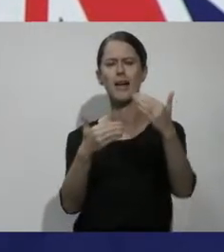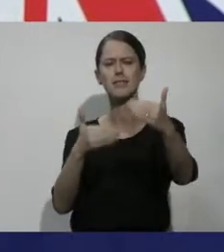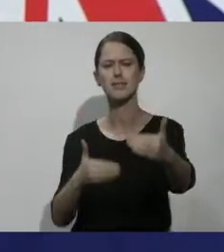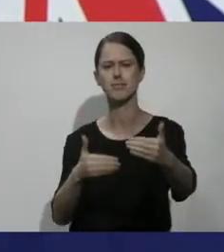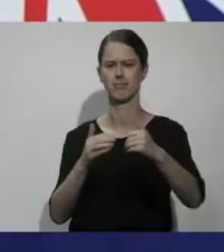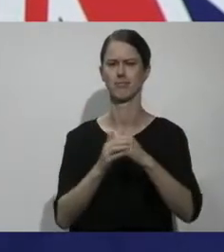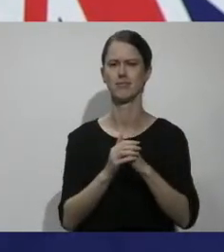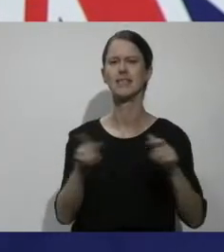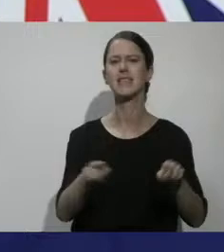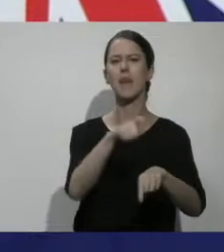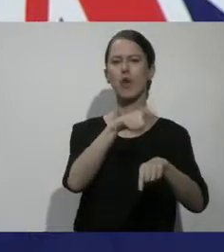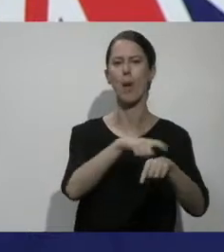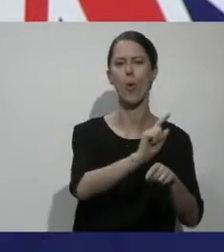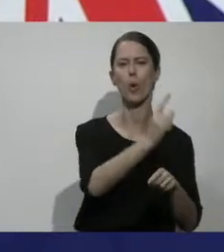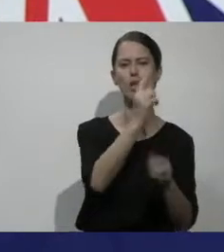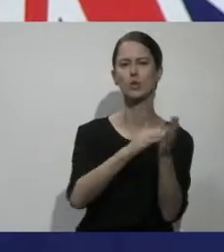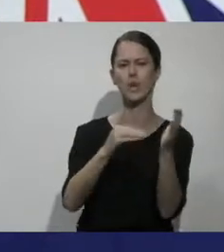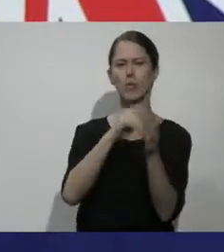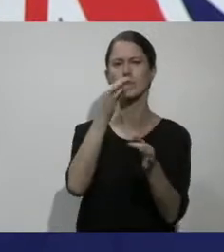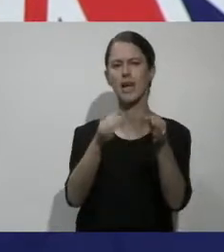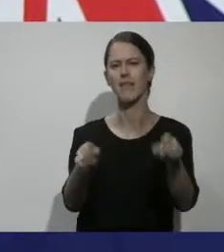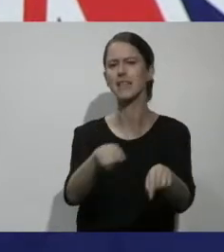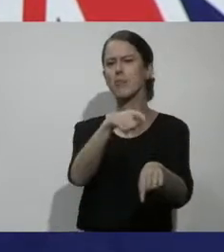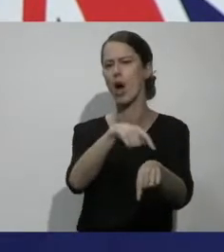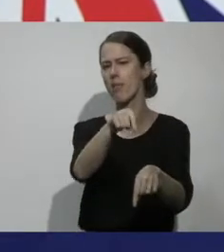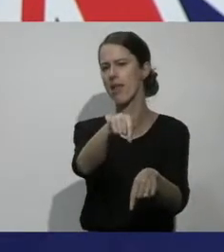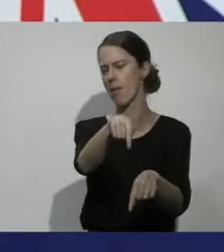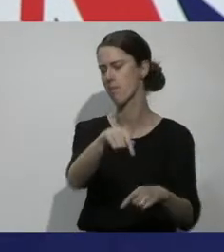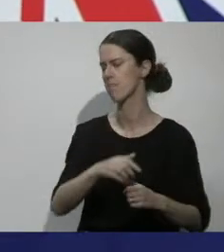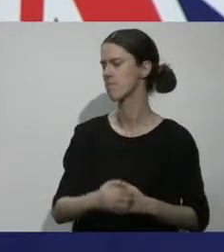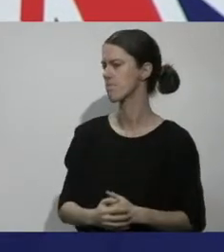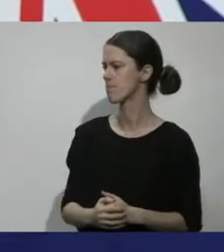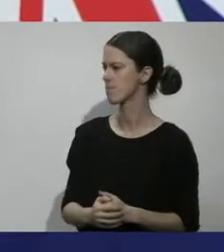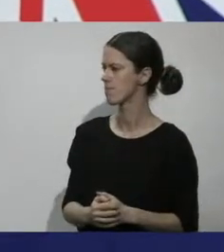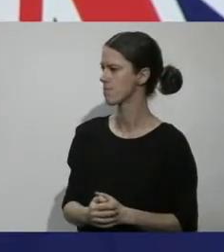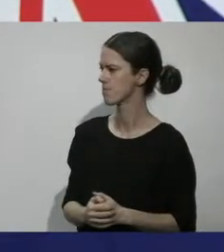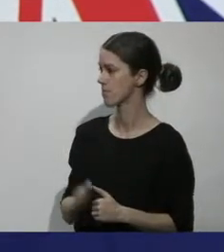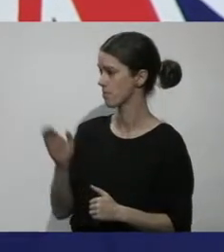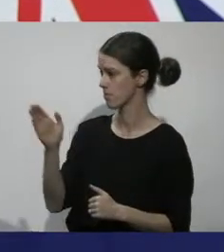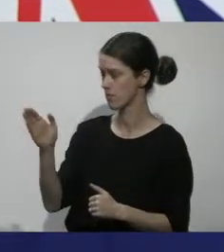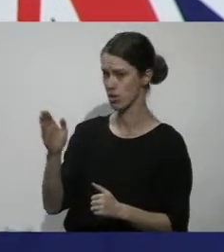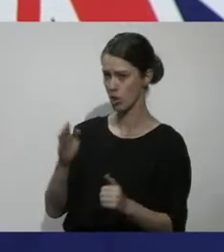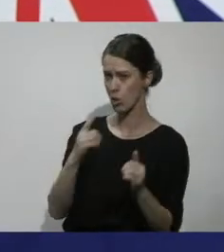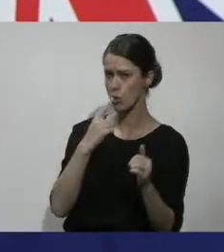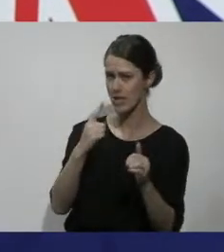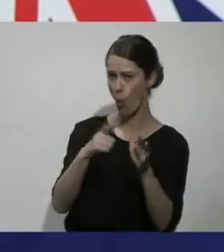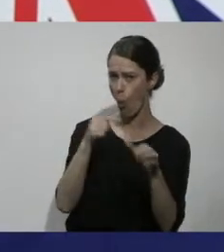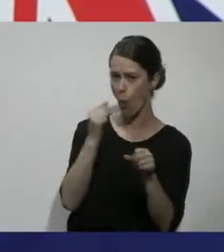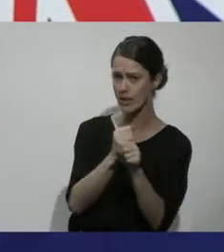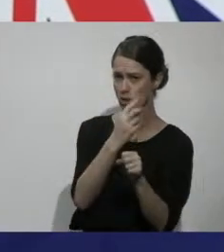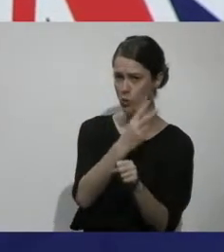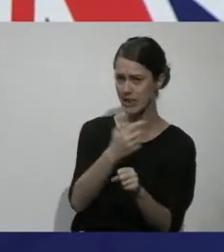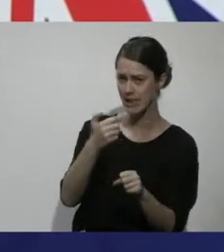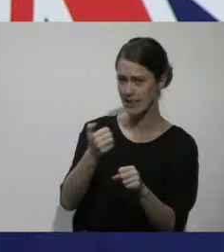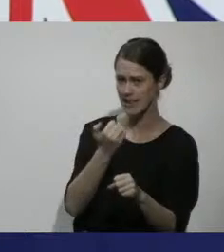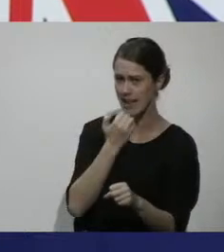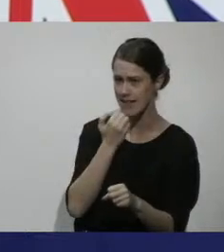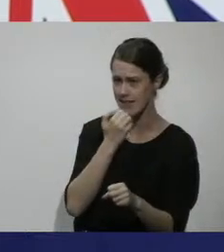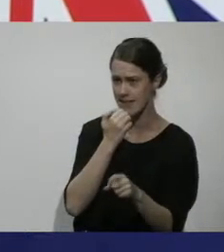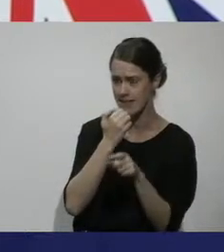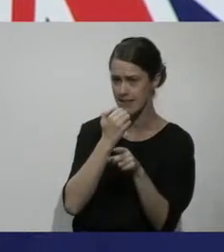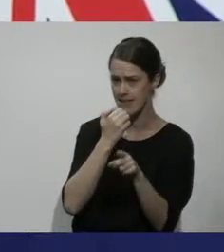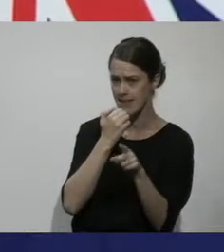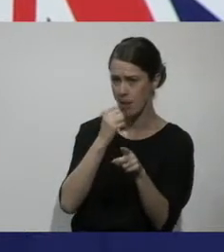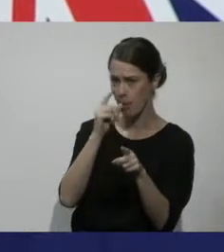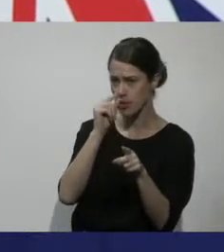around the rest of New Zealand as well. Are you firm on that August 26th date, or have you given yourself some wriggle room with the